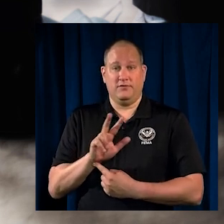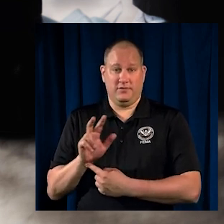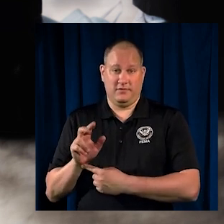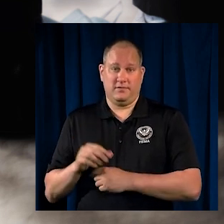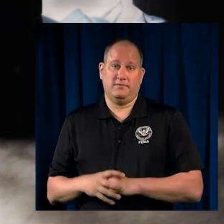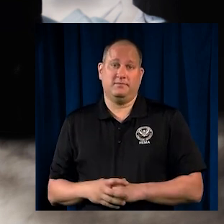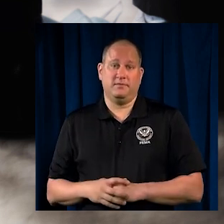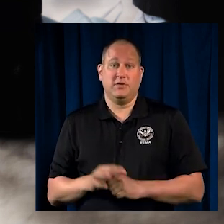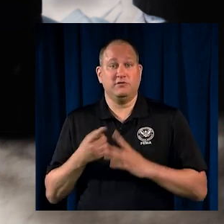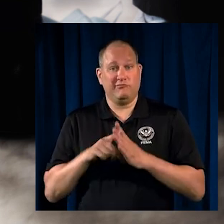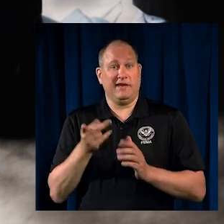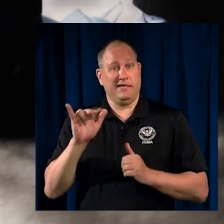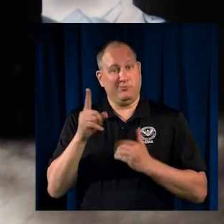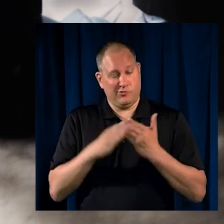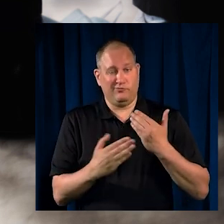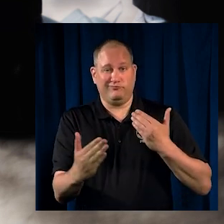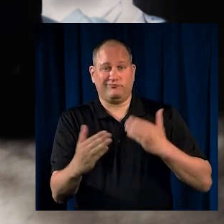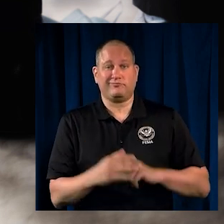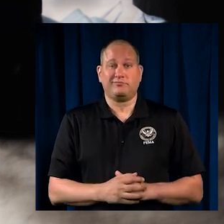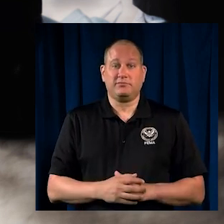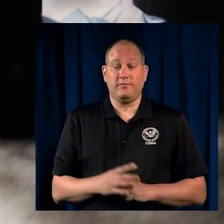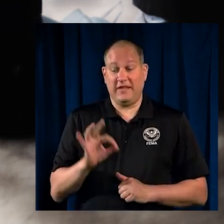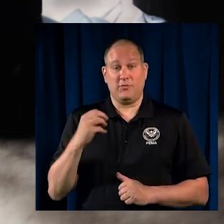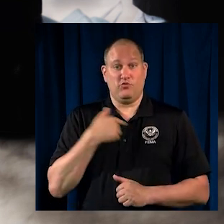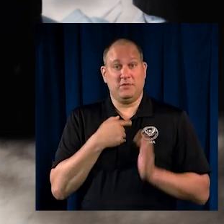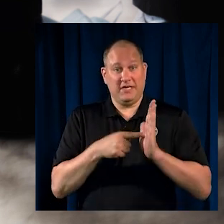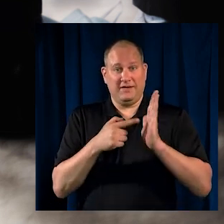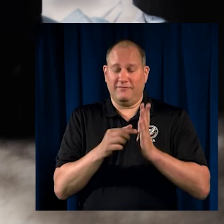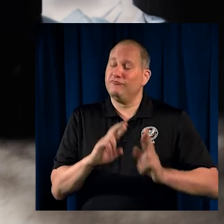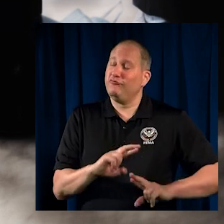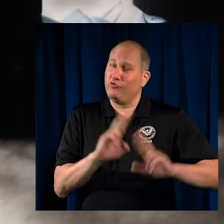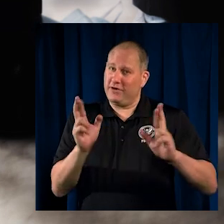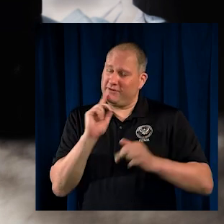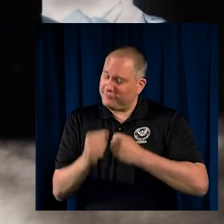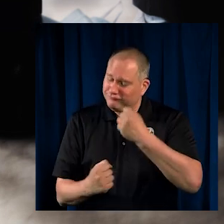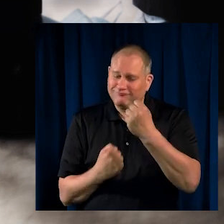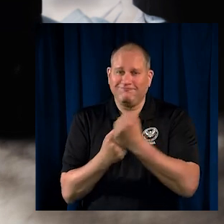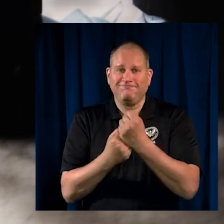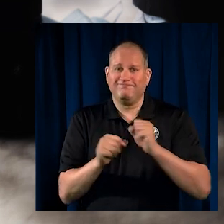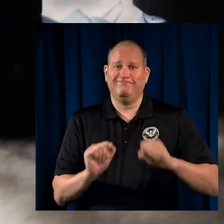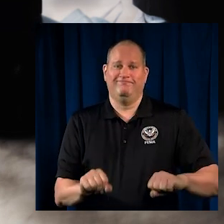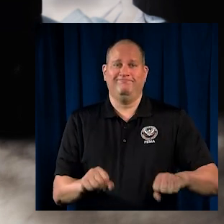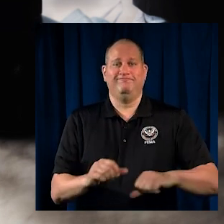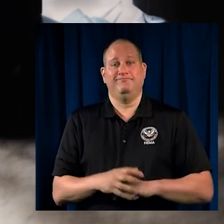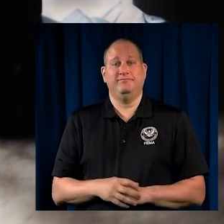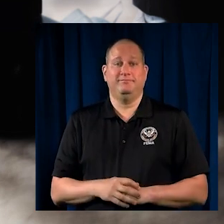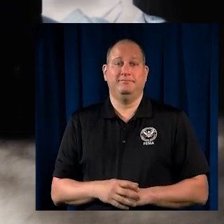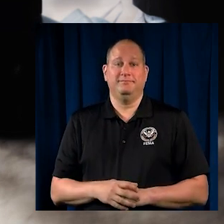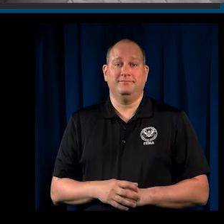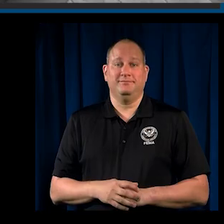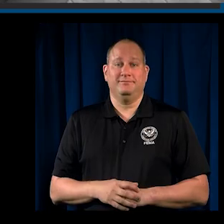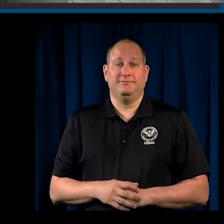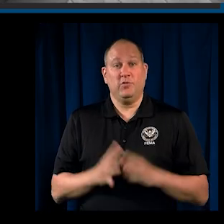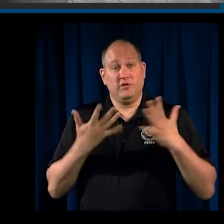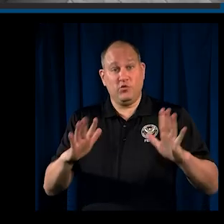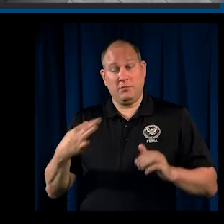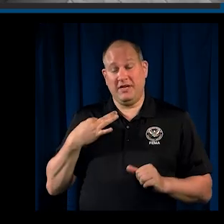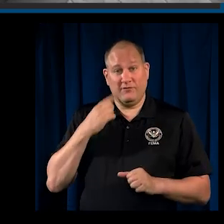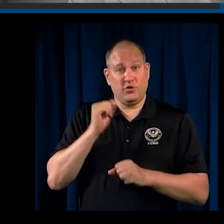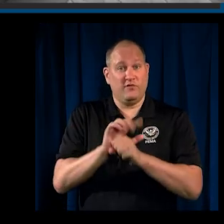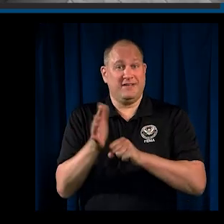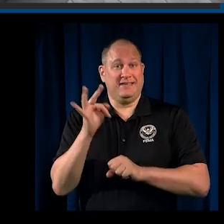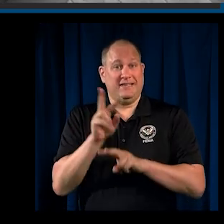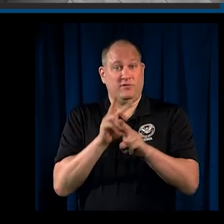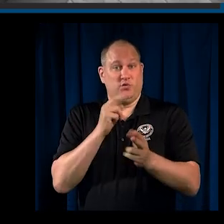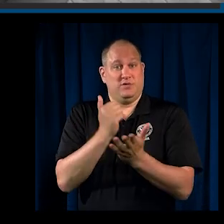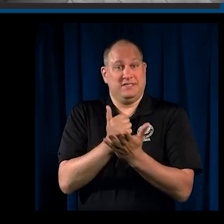844-684-6333 starting April 12th. The FEMA representatives will be ready and able to assist. Once you have applied